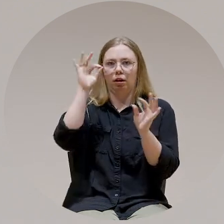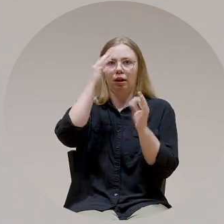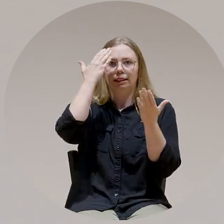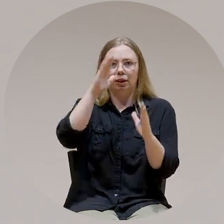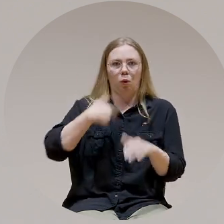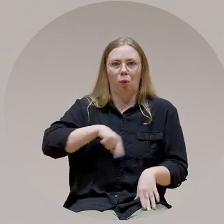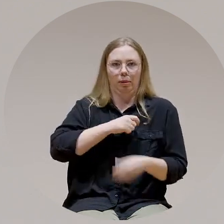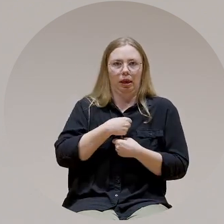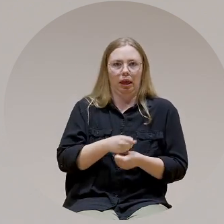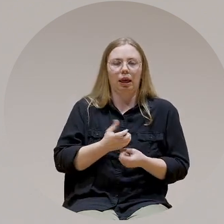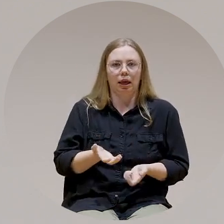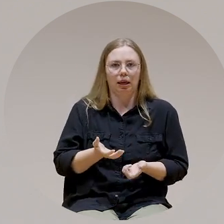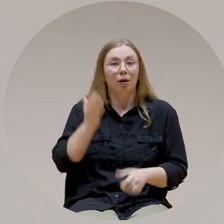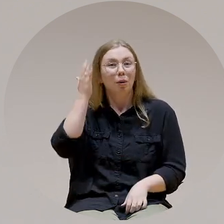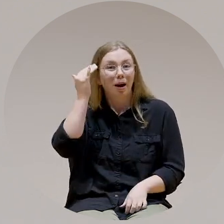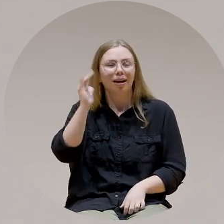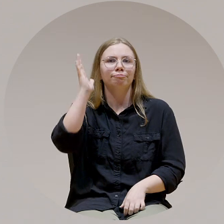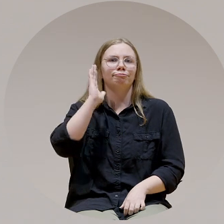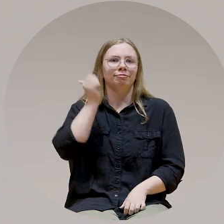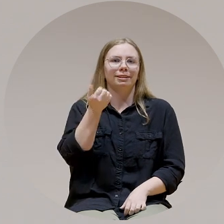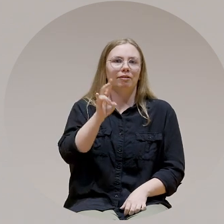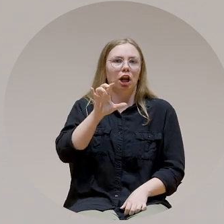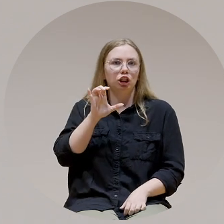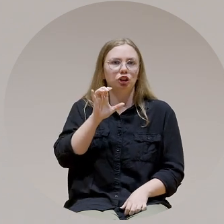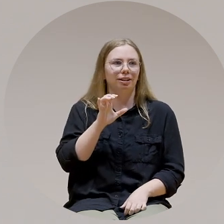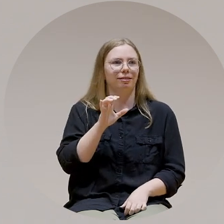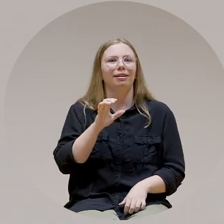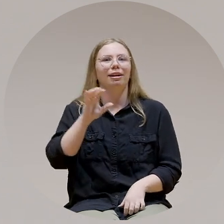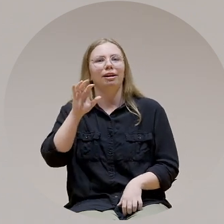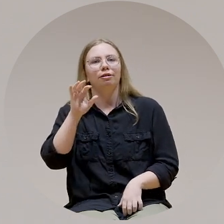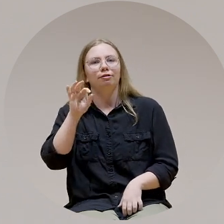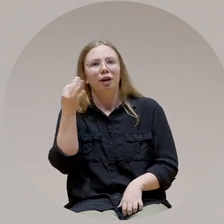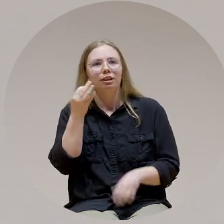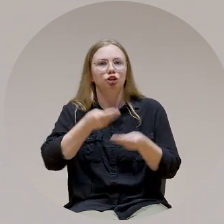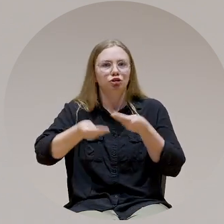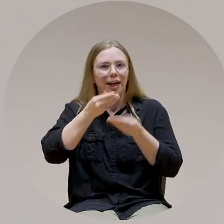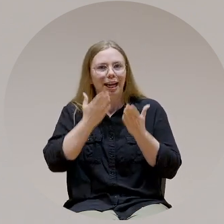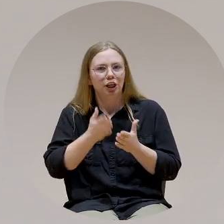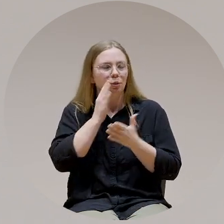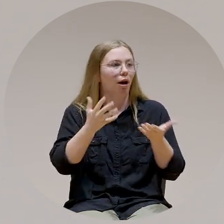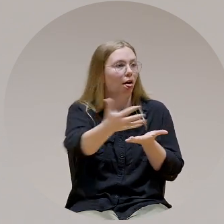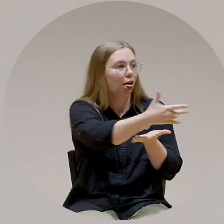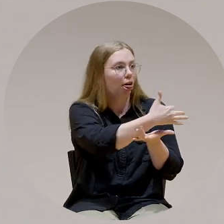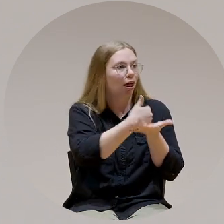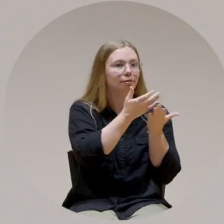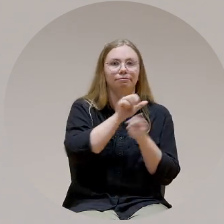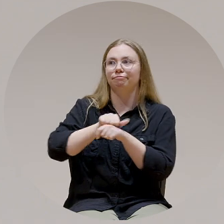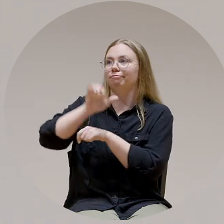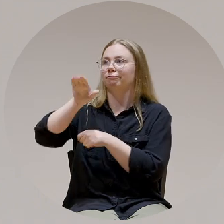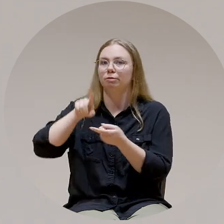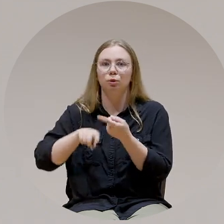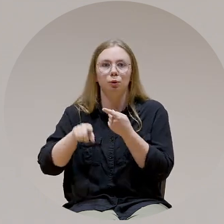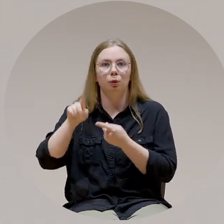exported primarily by French missionaries and fur traders along the Mississippi. They'd been exported back to the